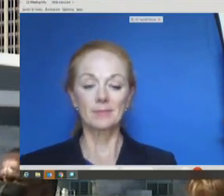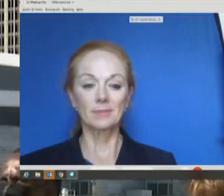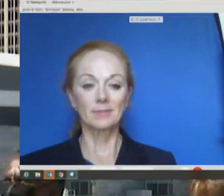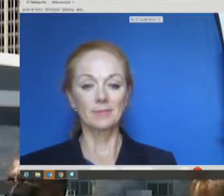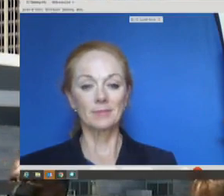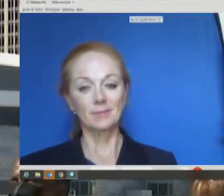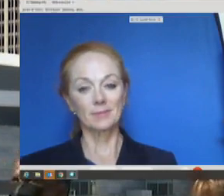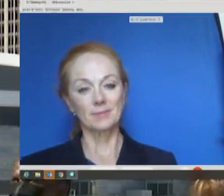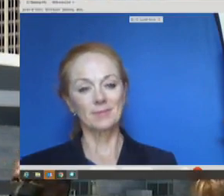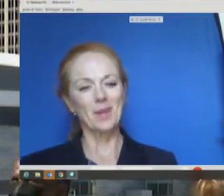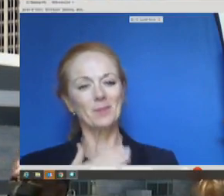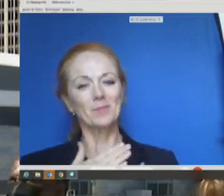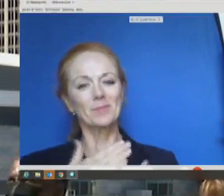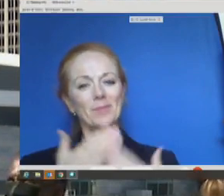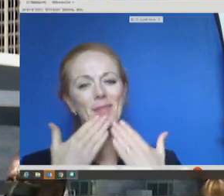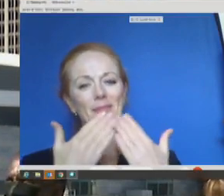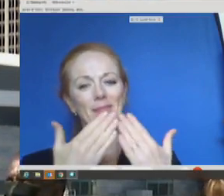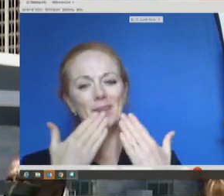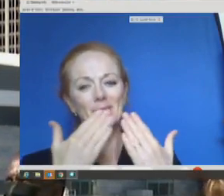was collected on the scene,